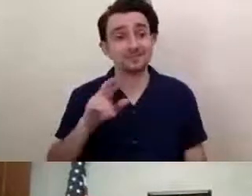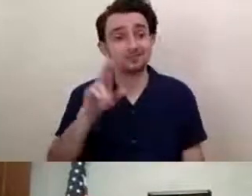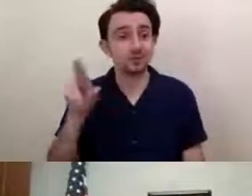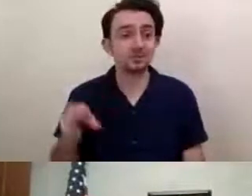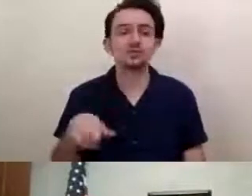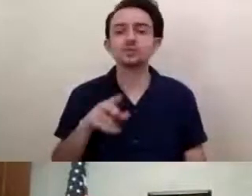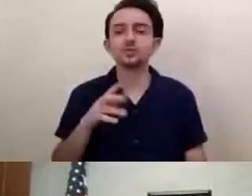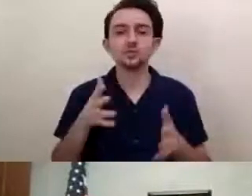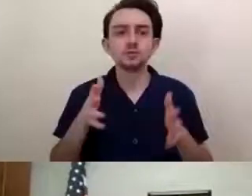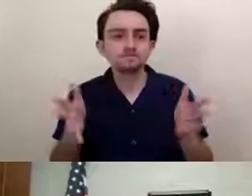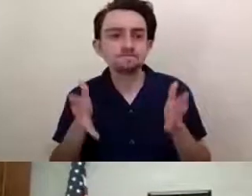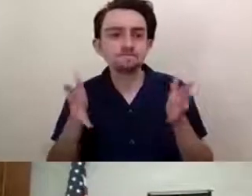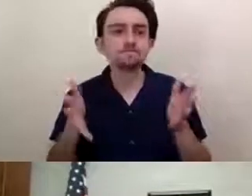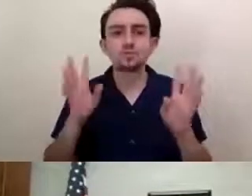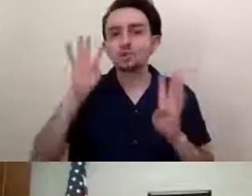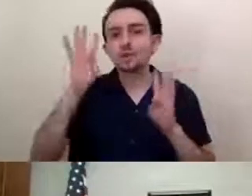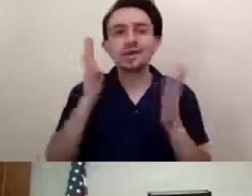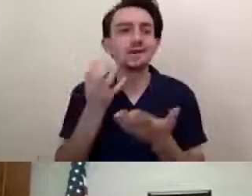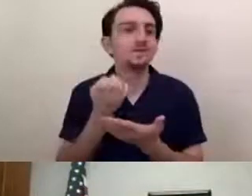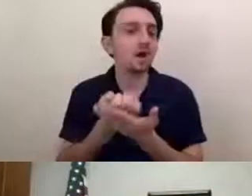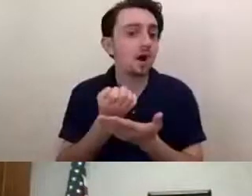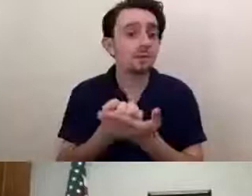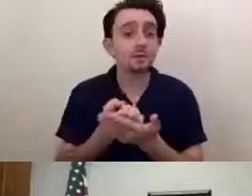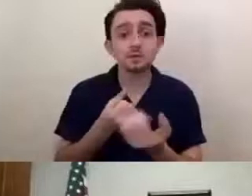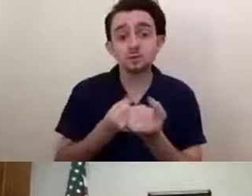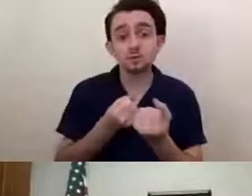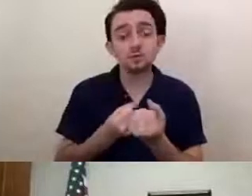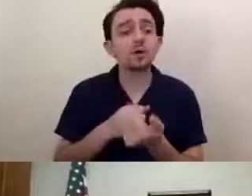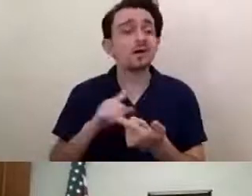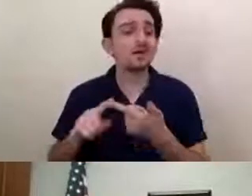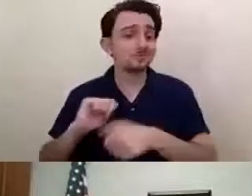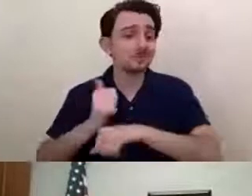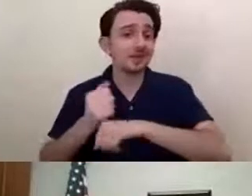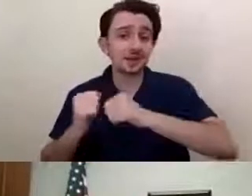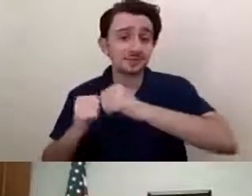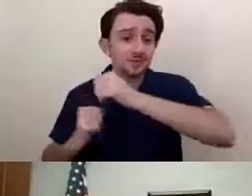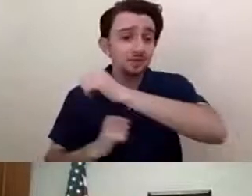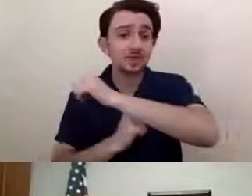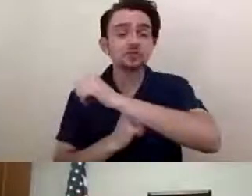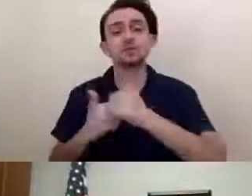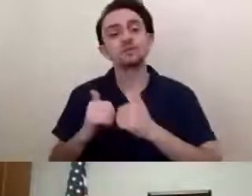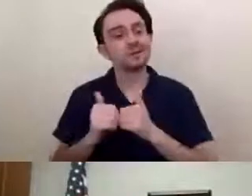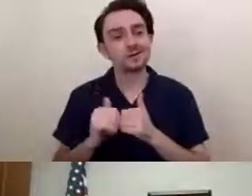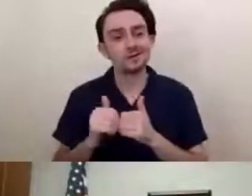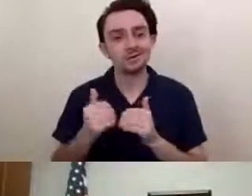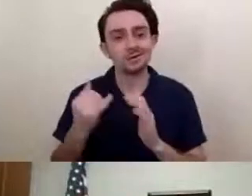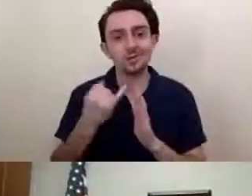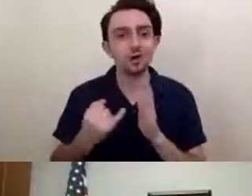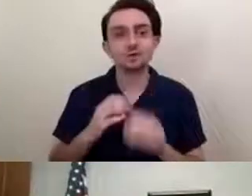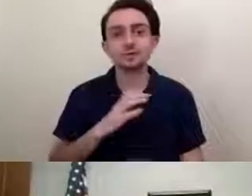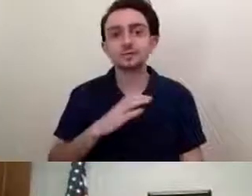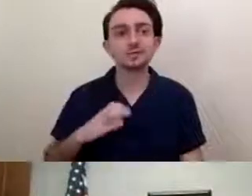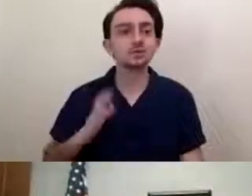and as well as laying the foundation for how the Arts Commission will function this year and